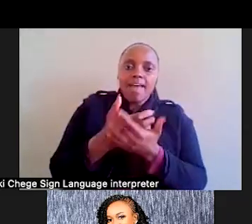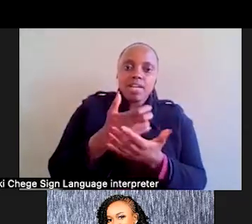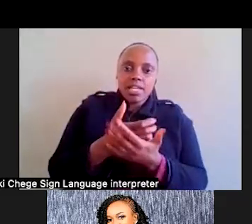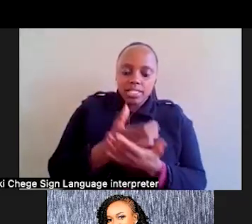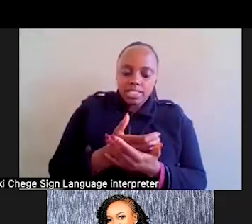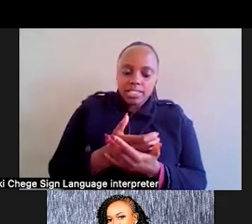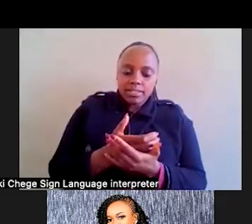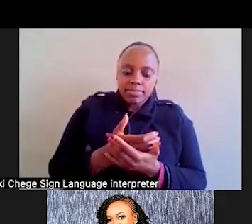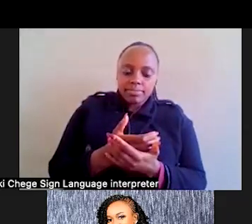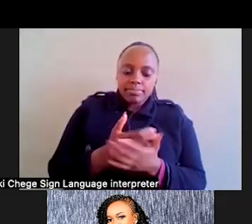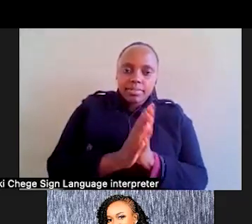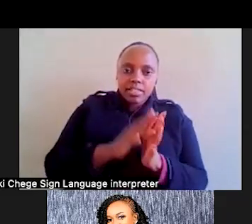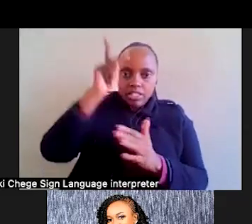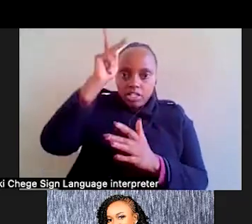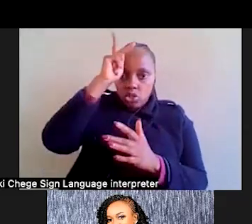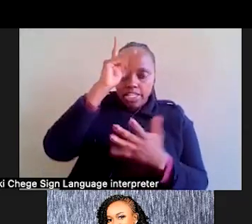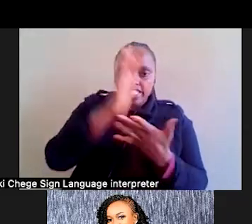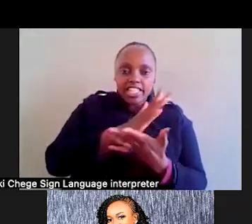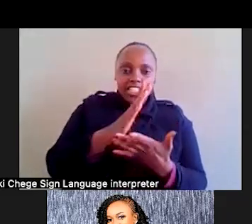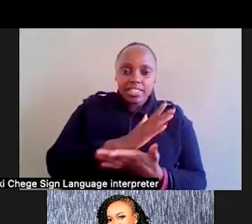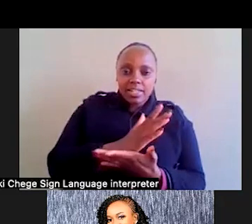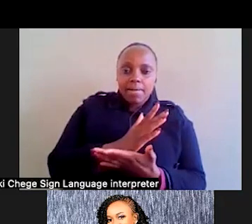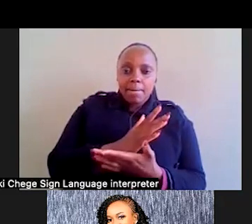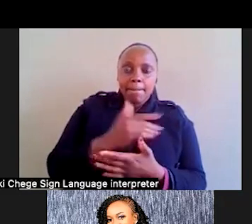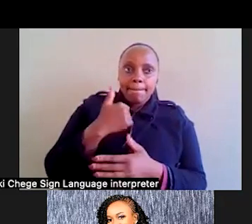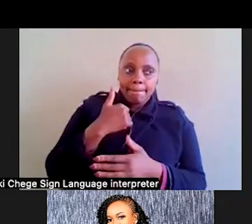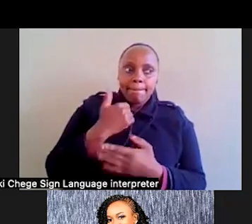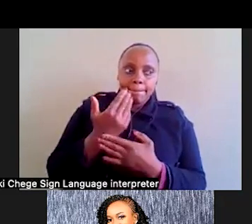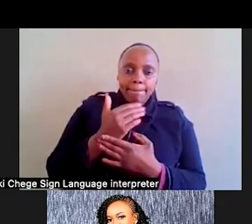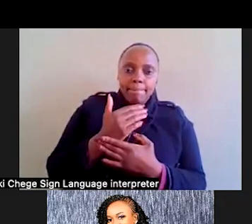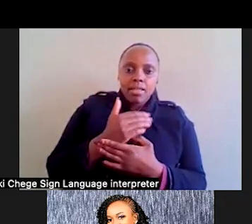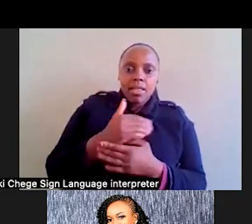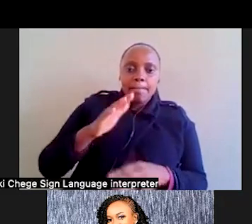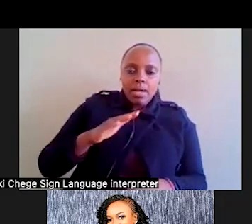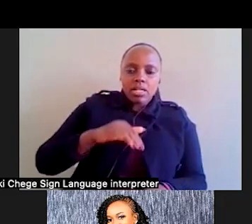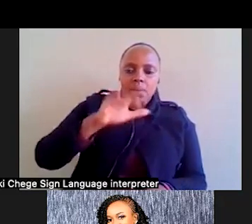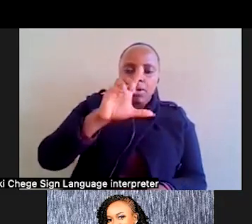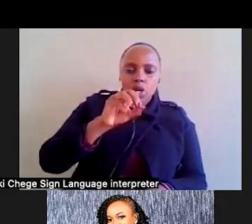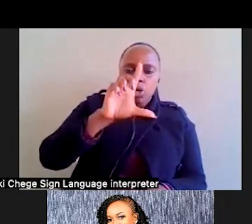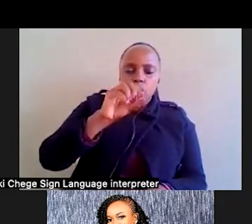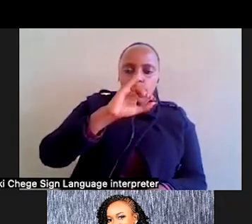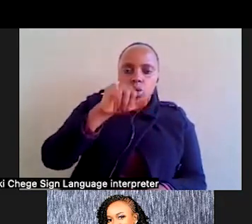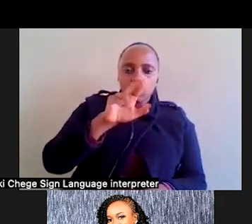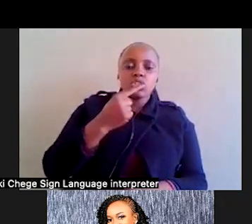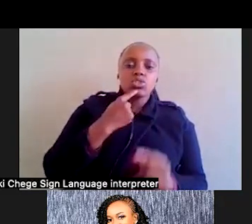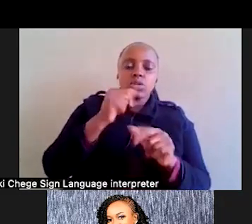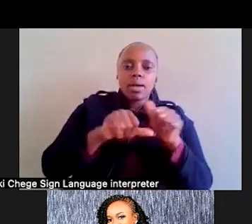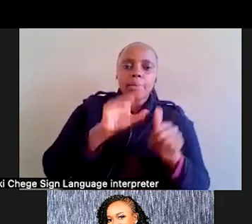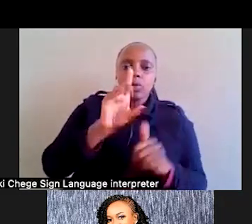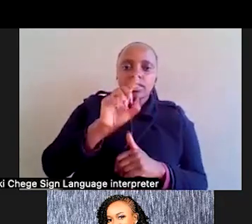and knowledge sharing. And I had Madam Roloju speaking about data, and Carol